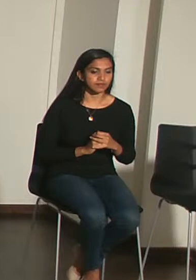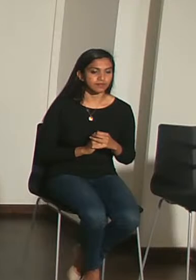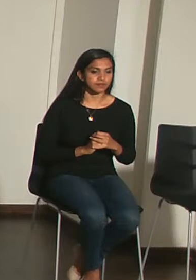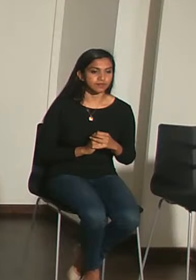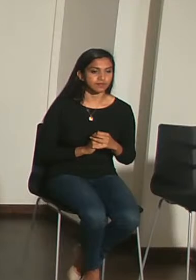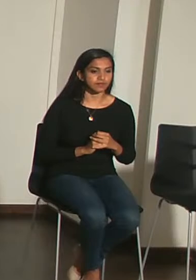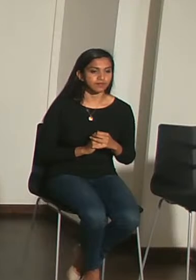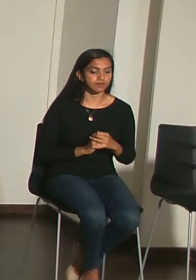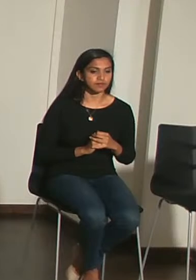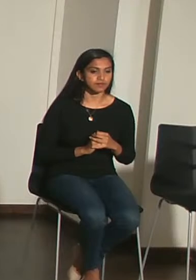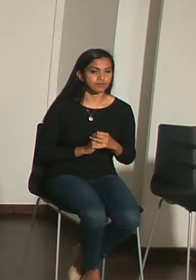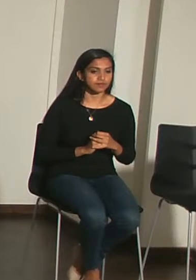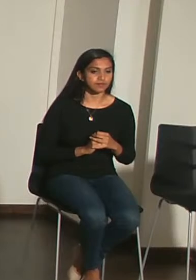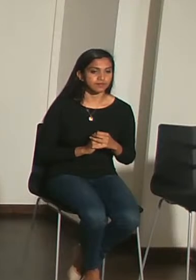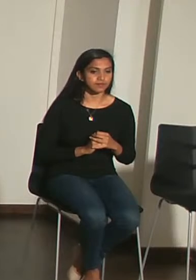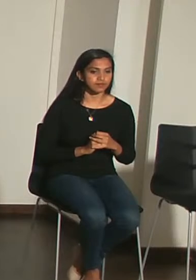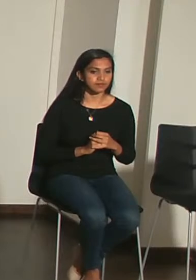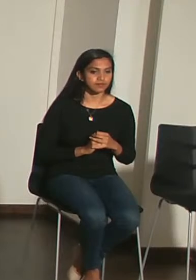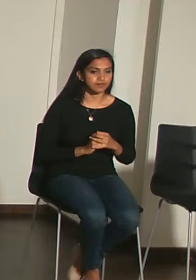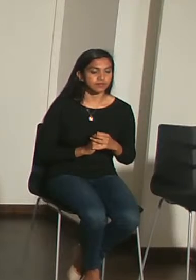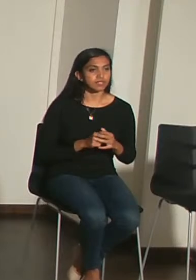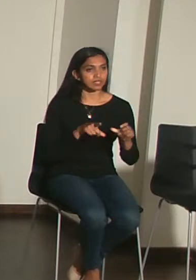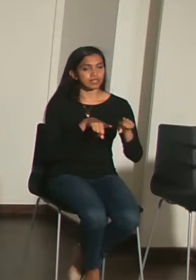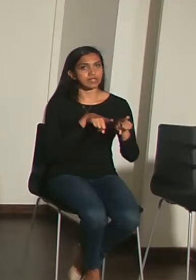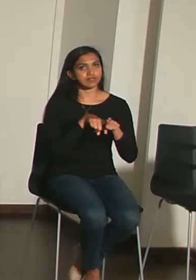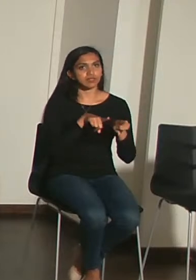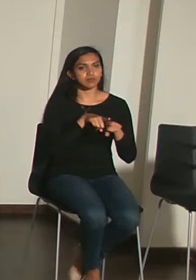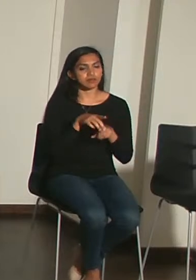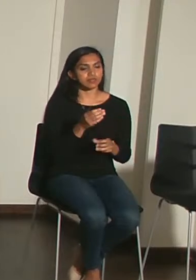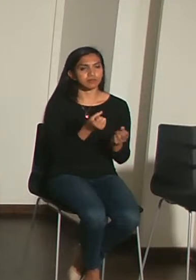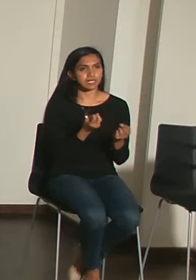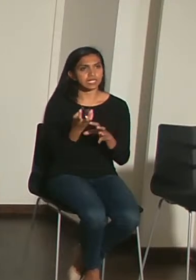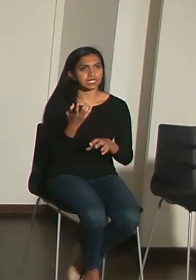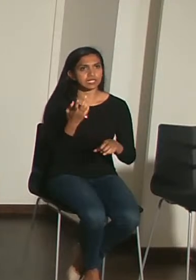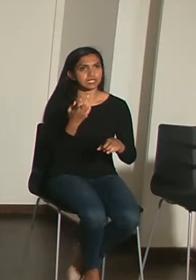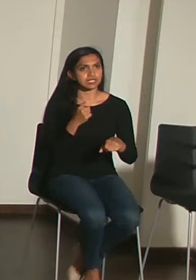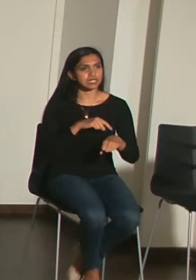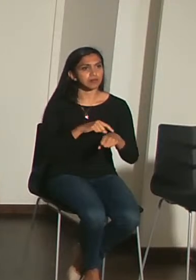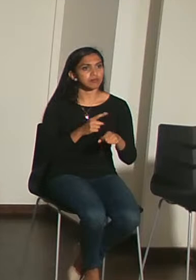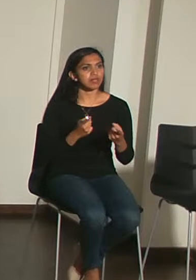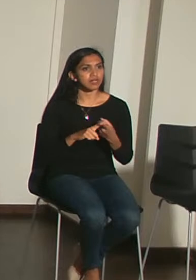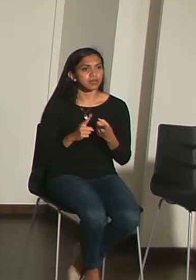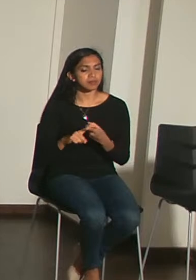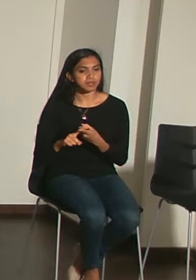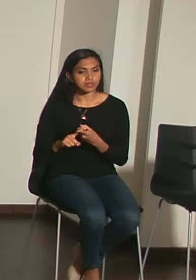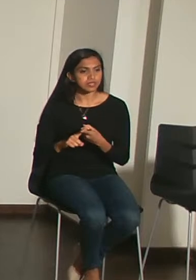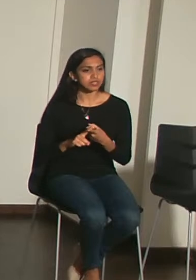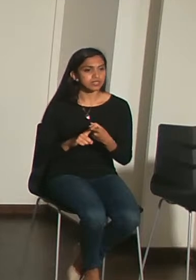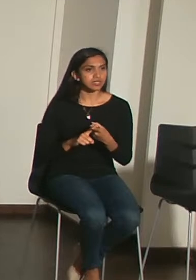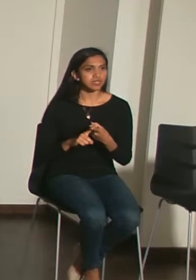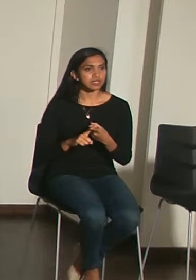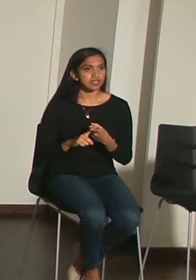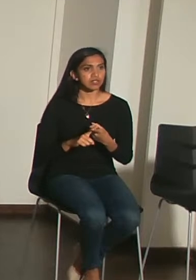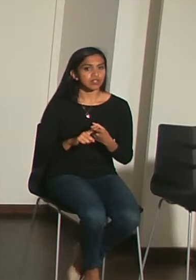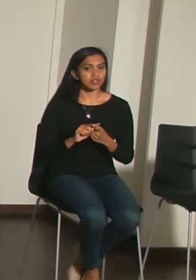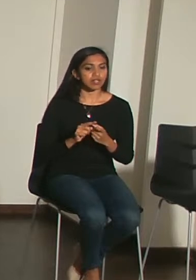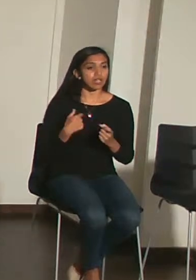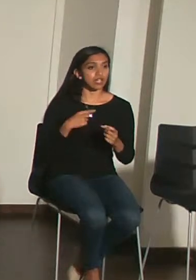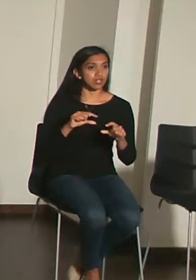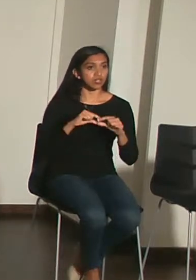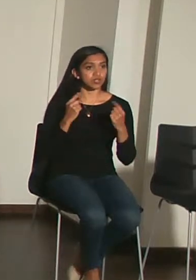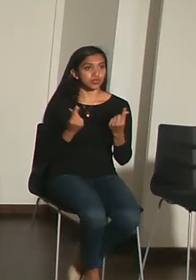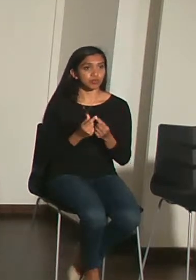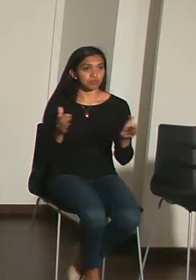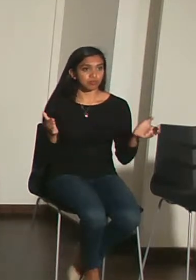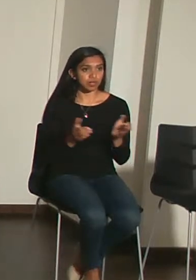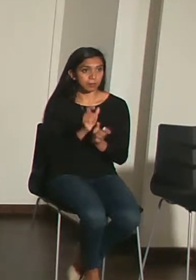most, I mean, I can take from an example. There was a tour that I did once for a group of students from